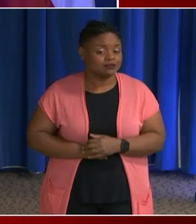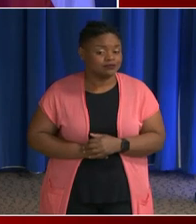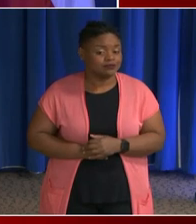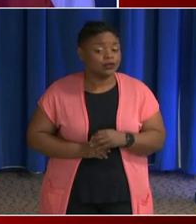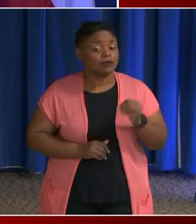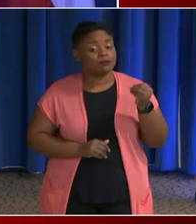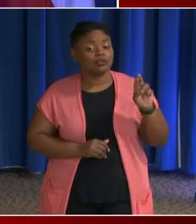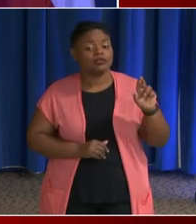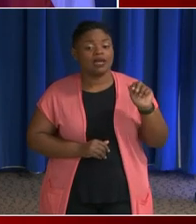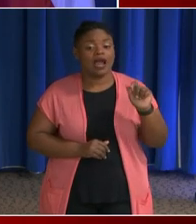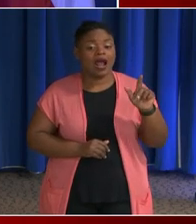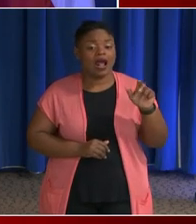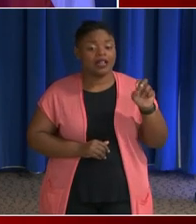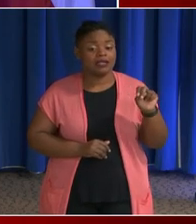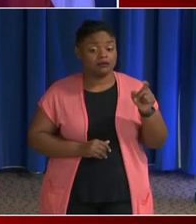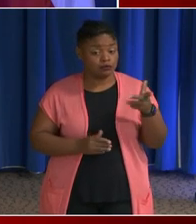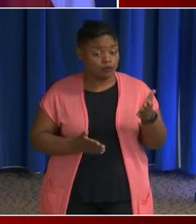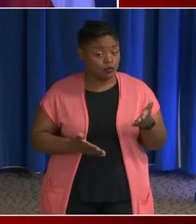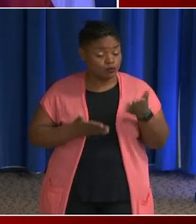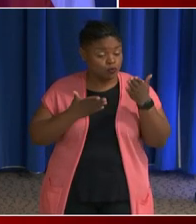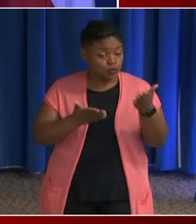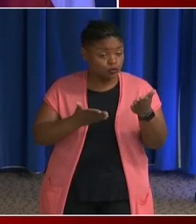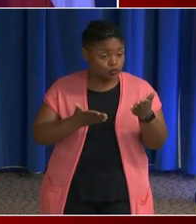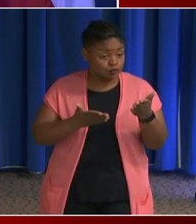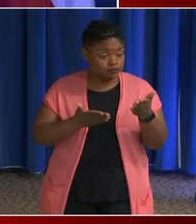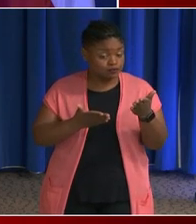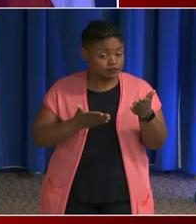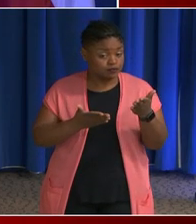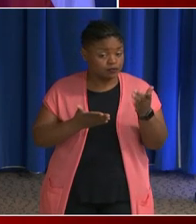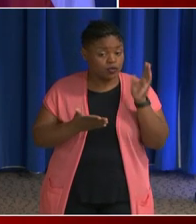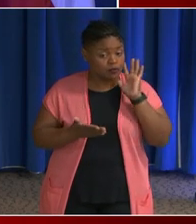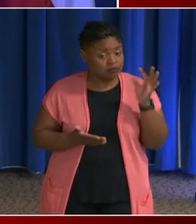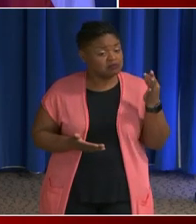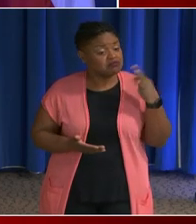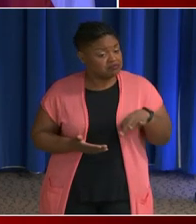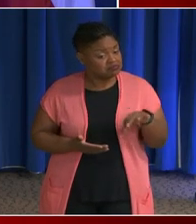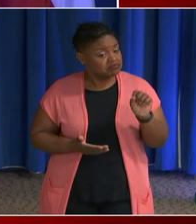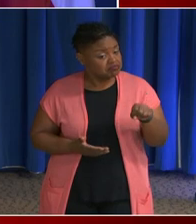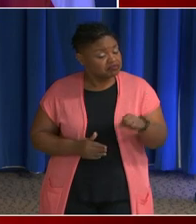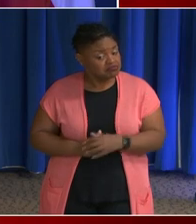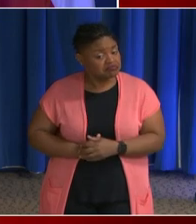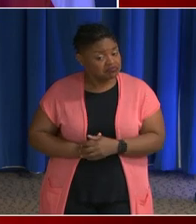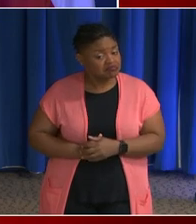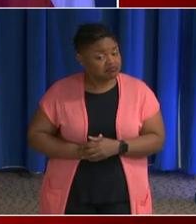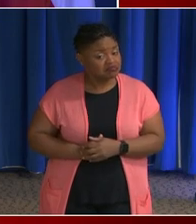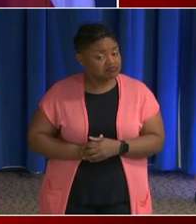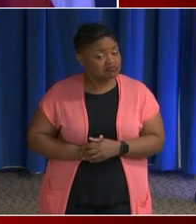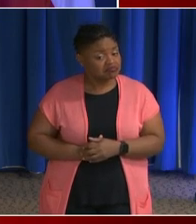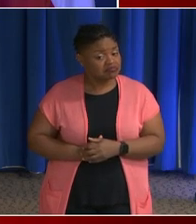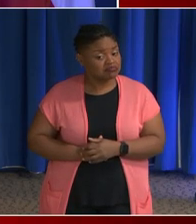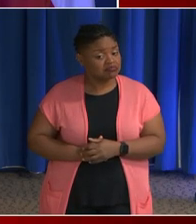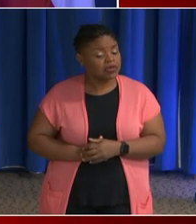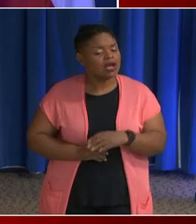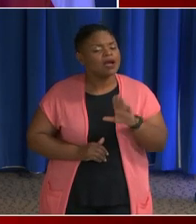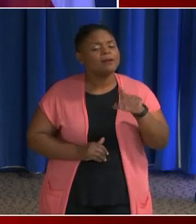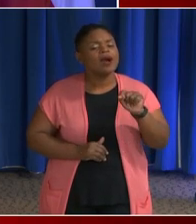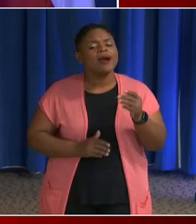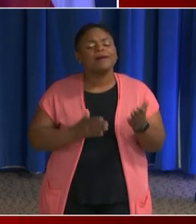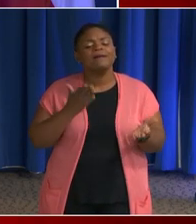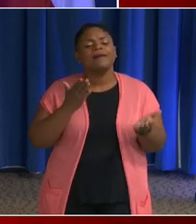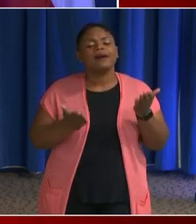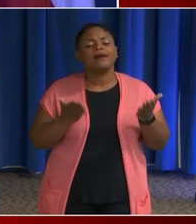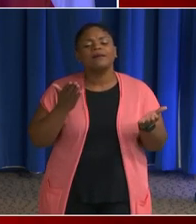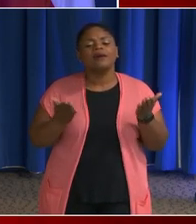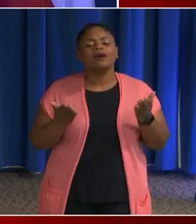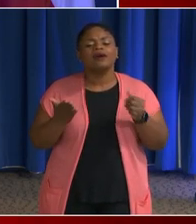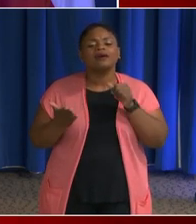proposals are necessary and useful, but they may not go as far as what we are hearing